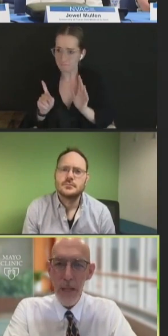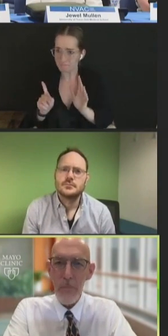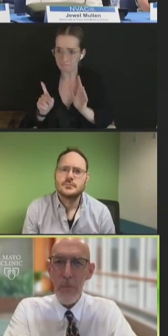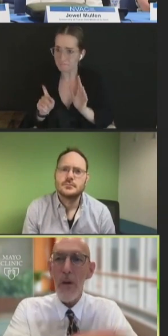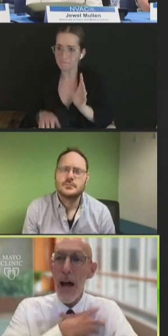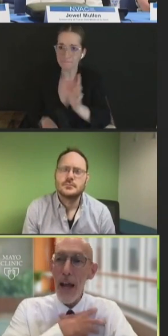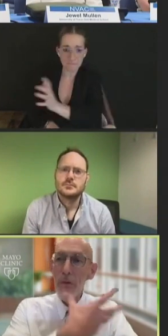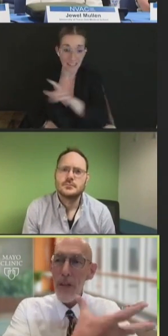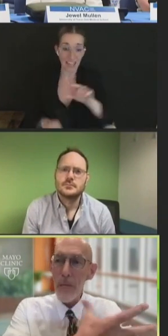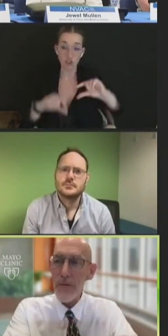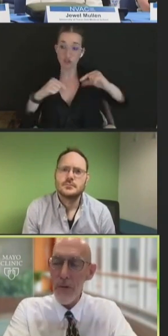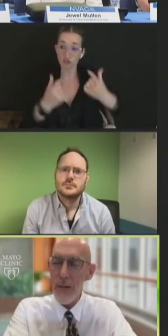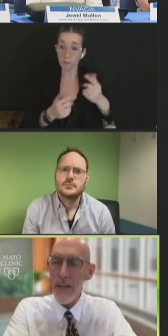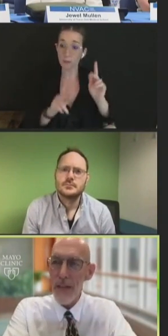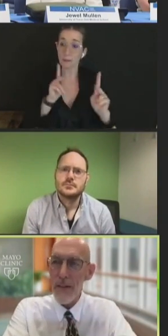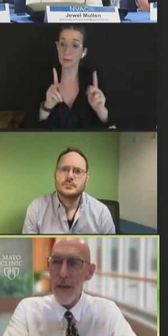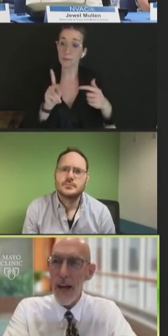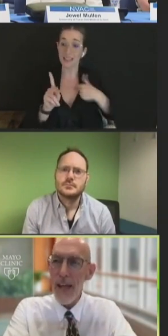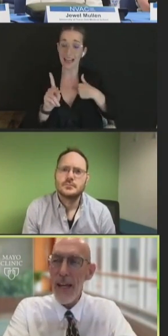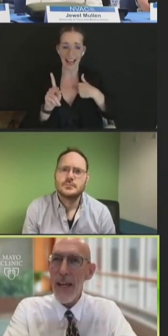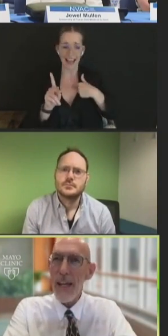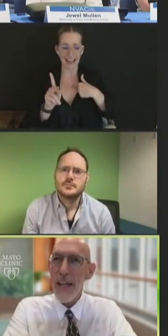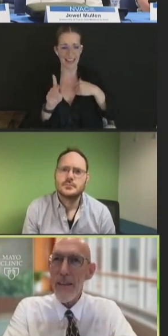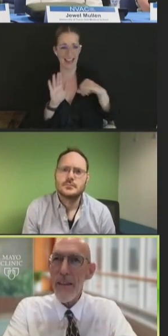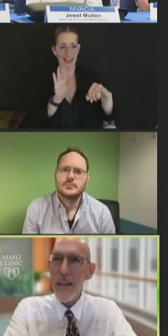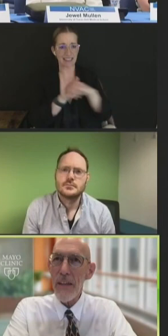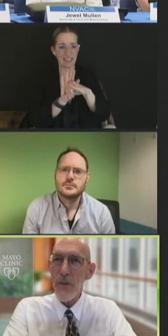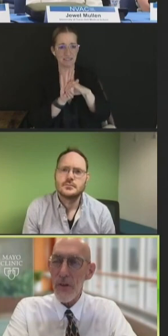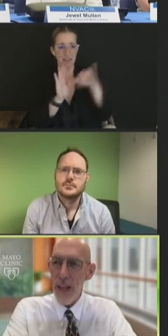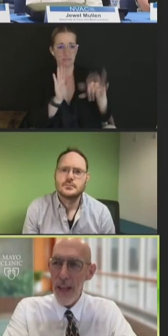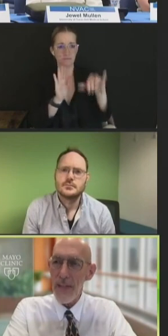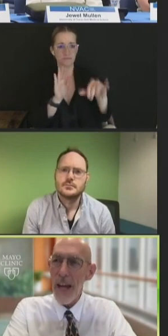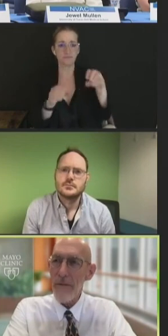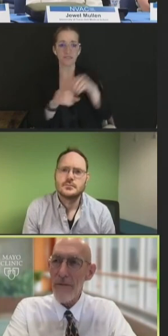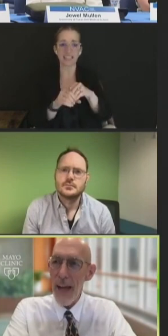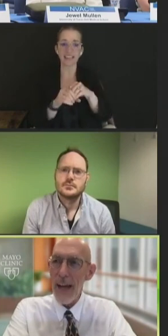and people I was able to identify in